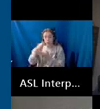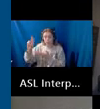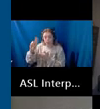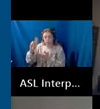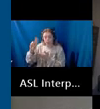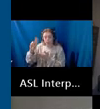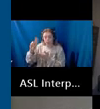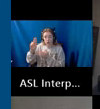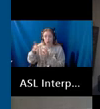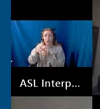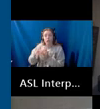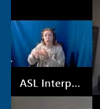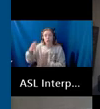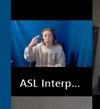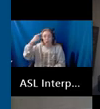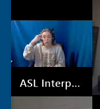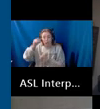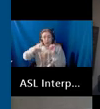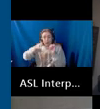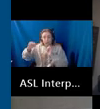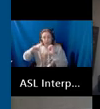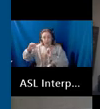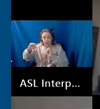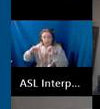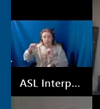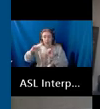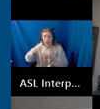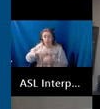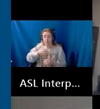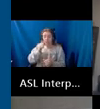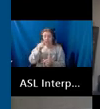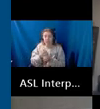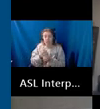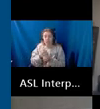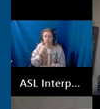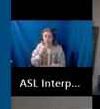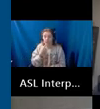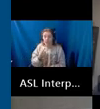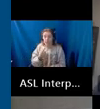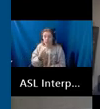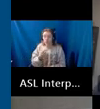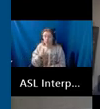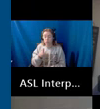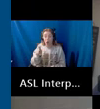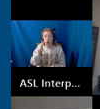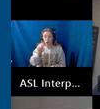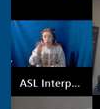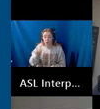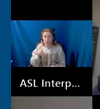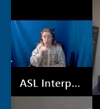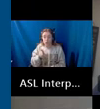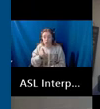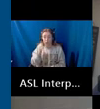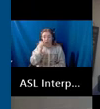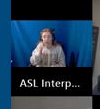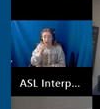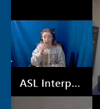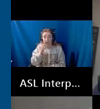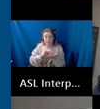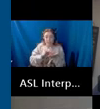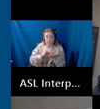works in neuromedicine, neuroscience, and she literally says that is the absolute truth, because they've got so many people doing